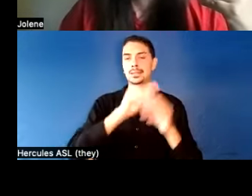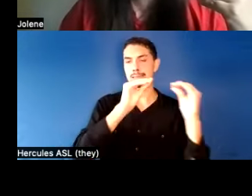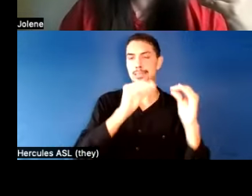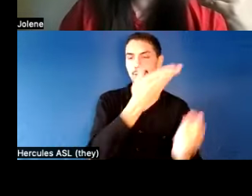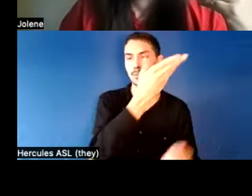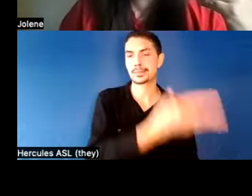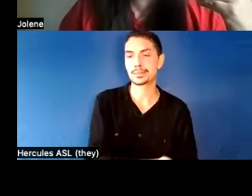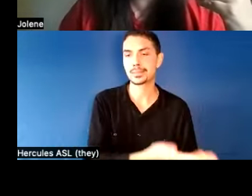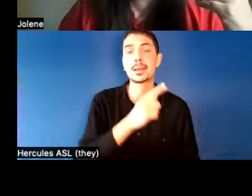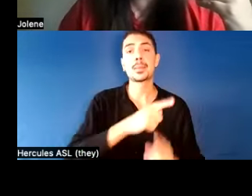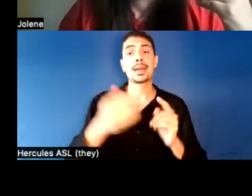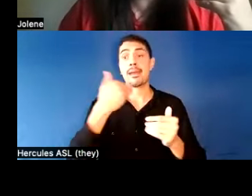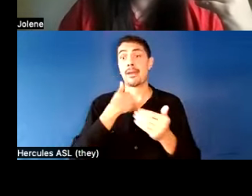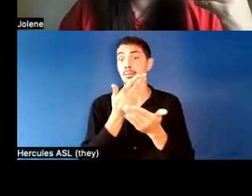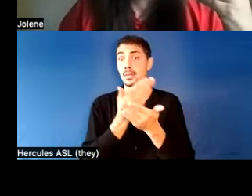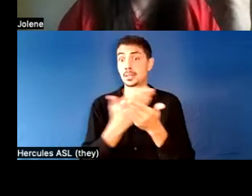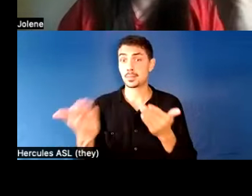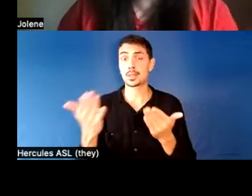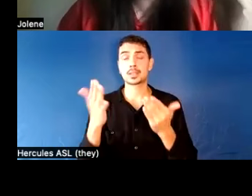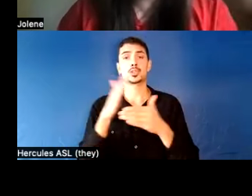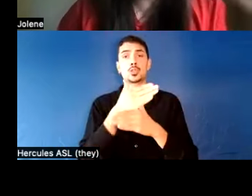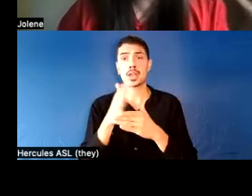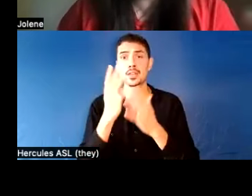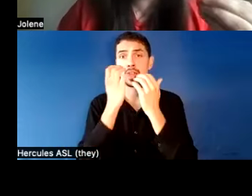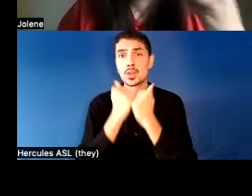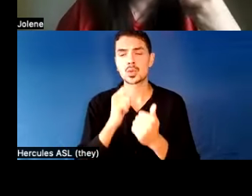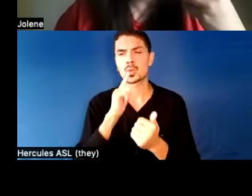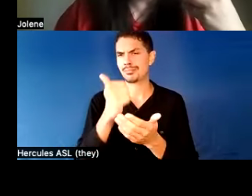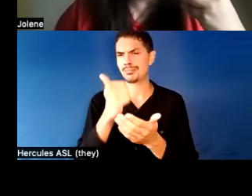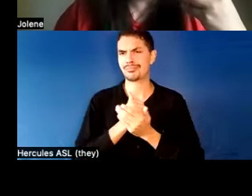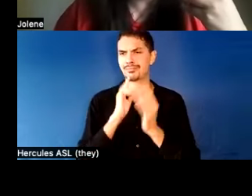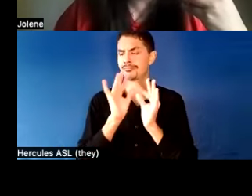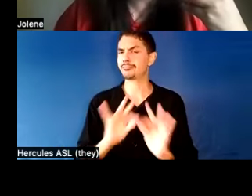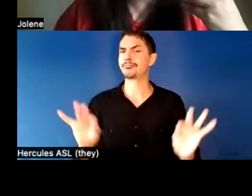having shared values is what's really important